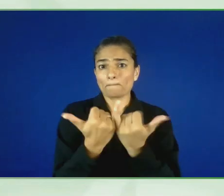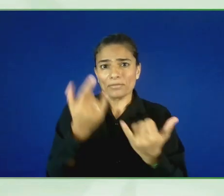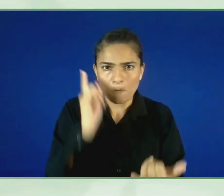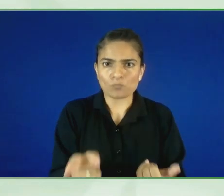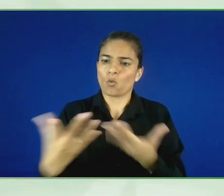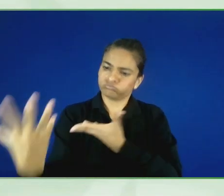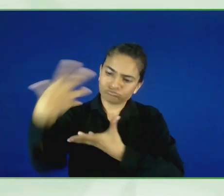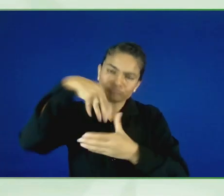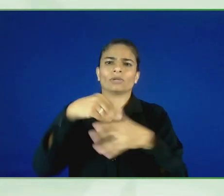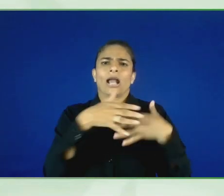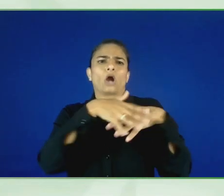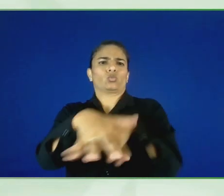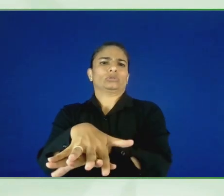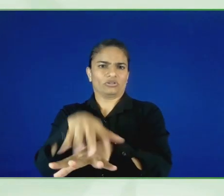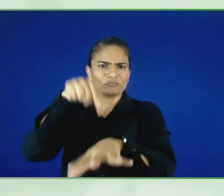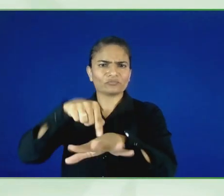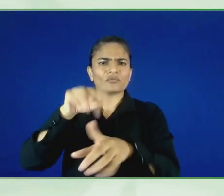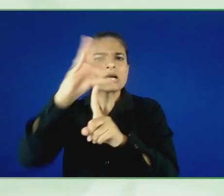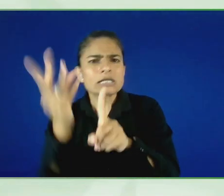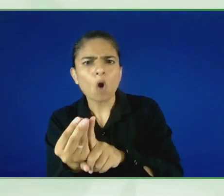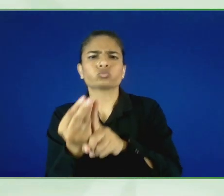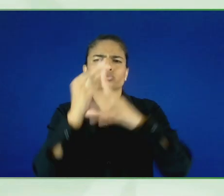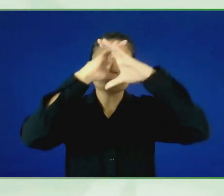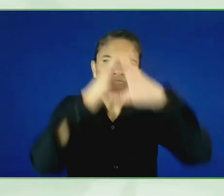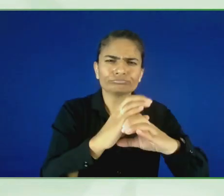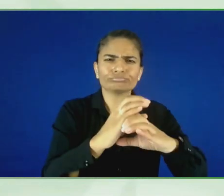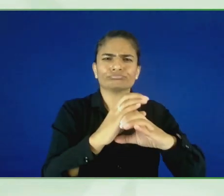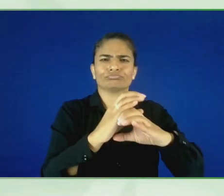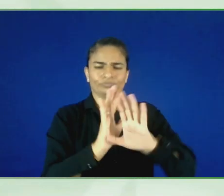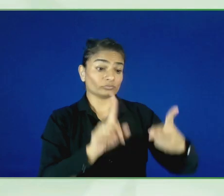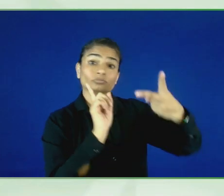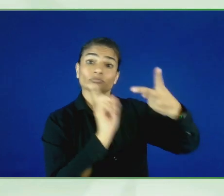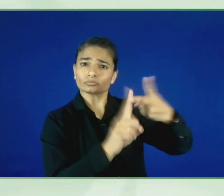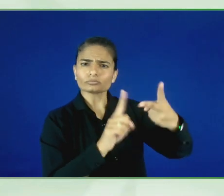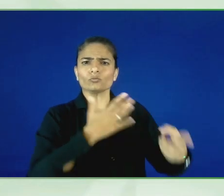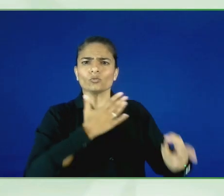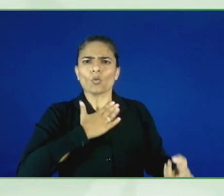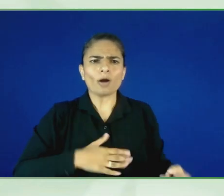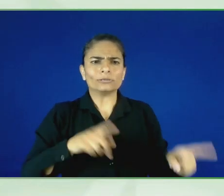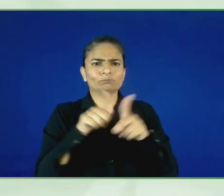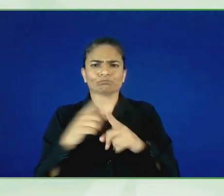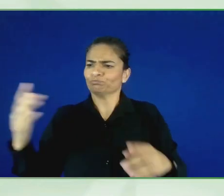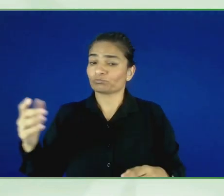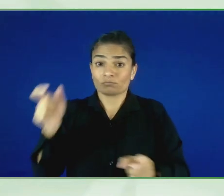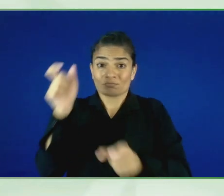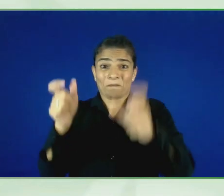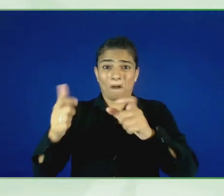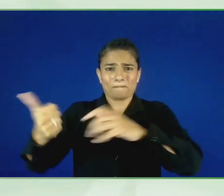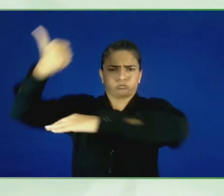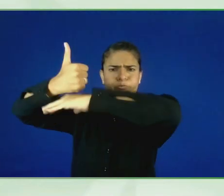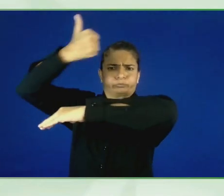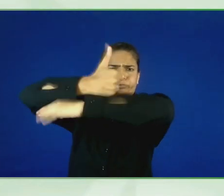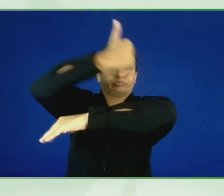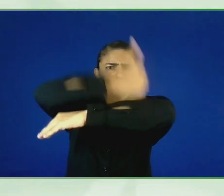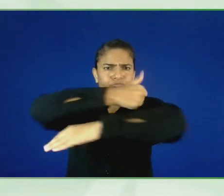contact points, keeping up the dialogue, or pushing even C-level people on the stage, which we try to do regularly. So there is a commitment and